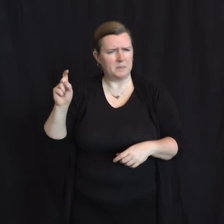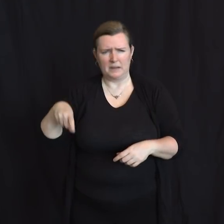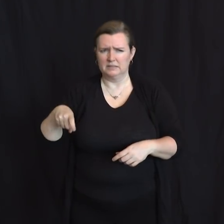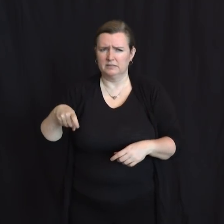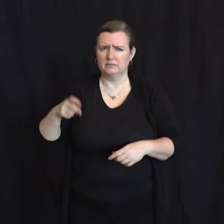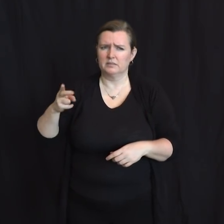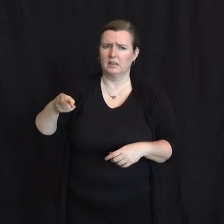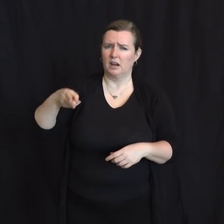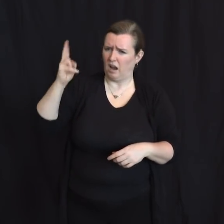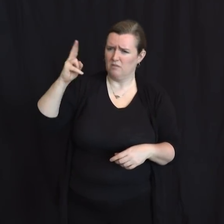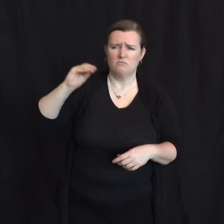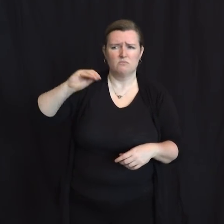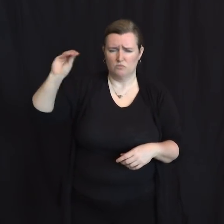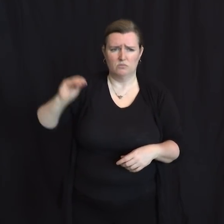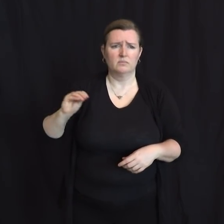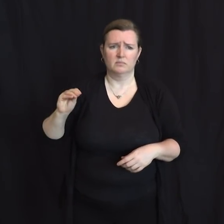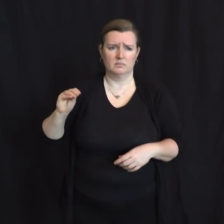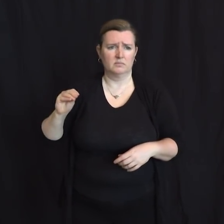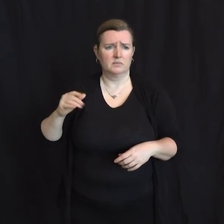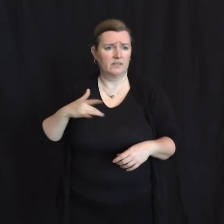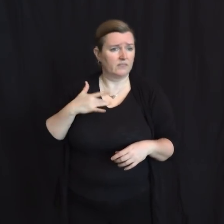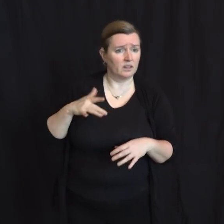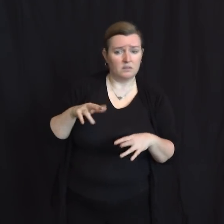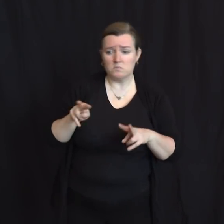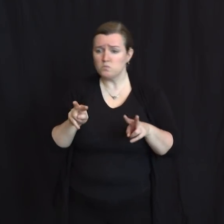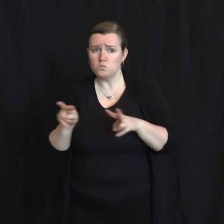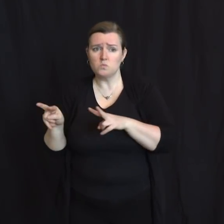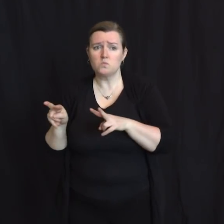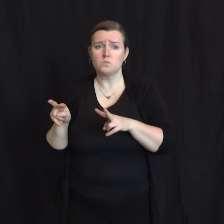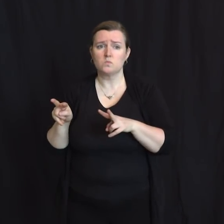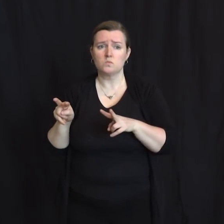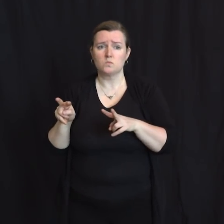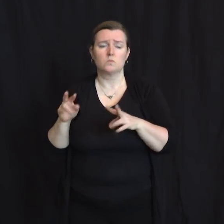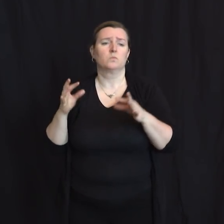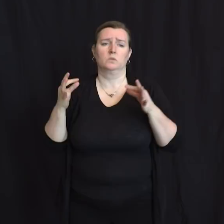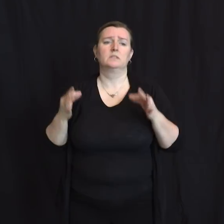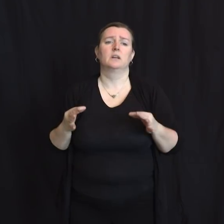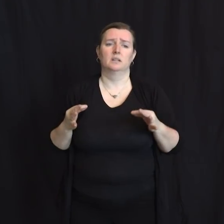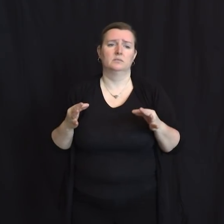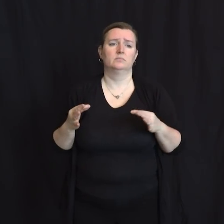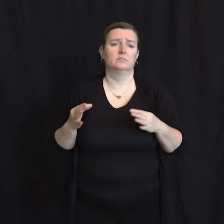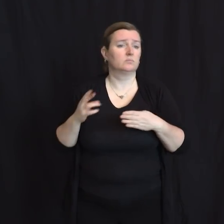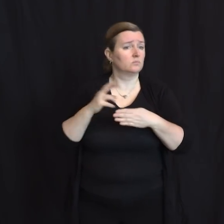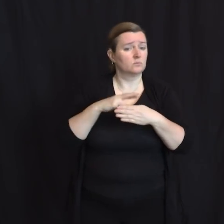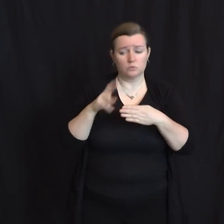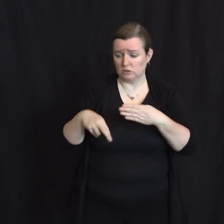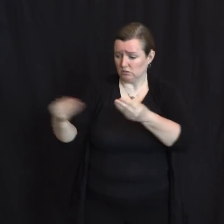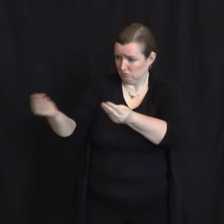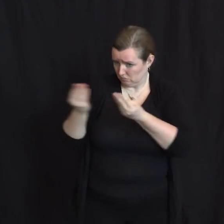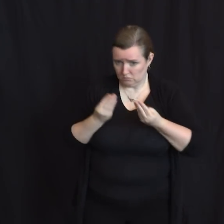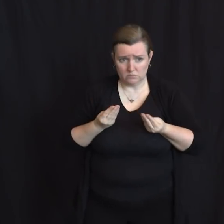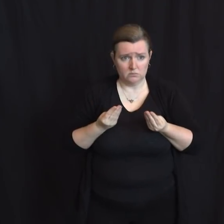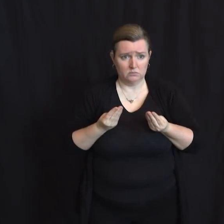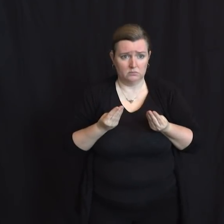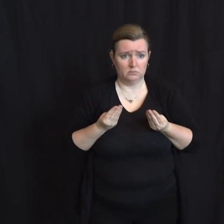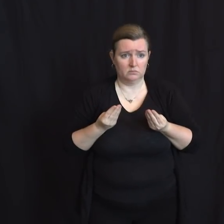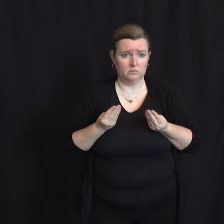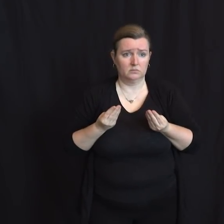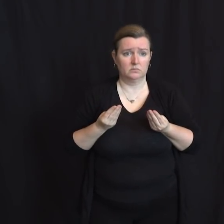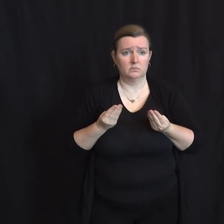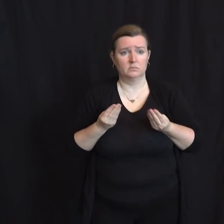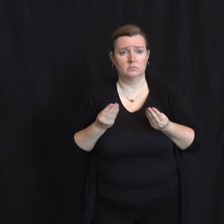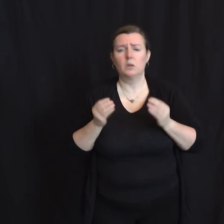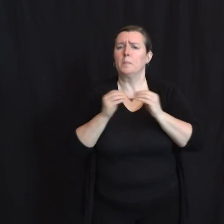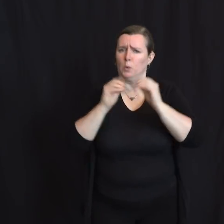significantly, statistically significant, and then make decisions from the results of those tests. And the more difficult thing is the